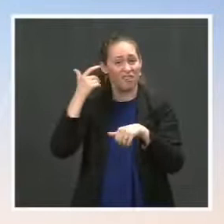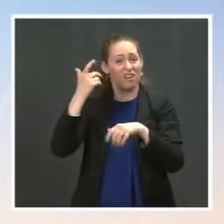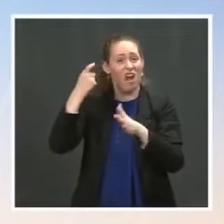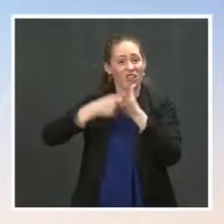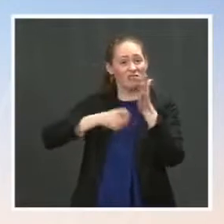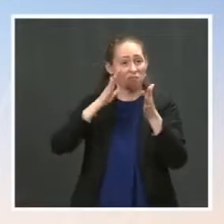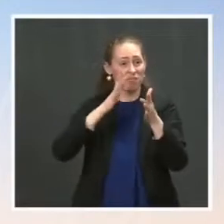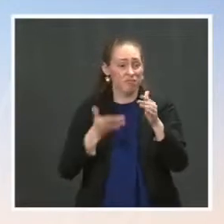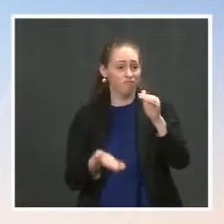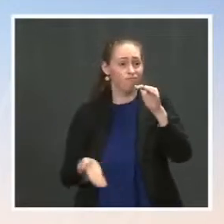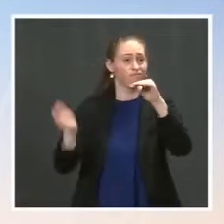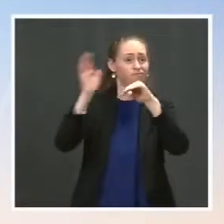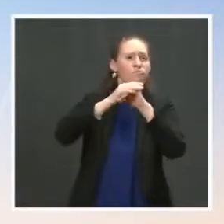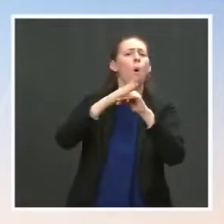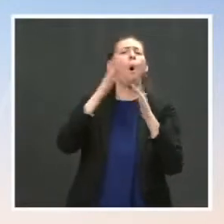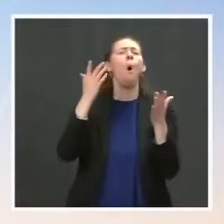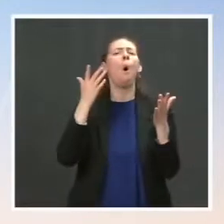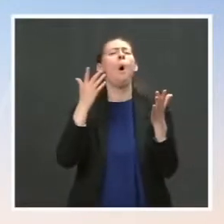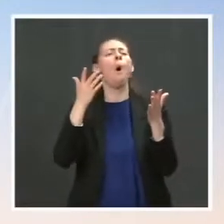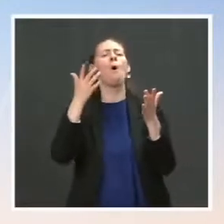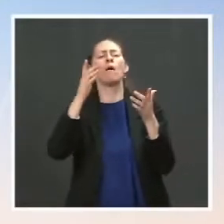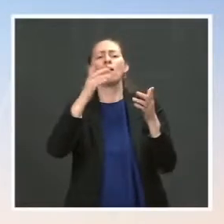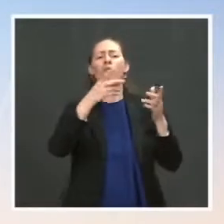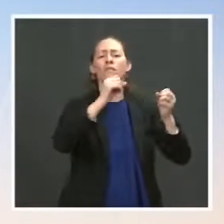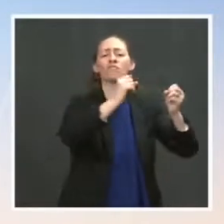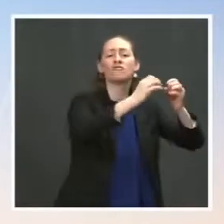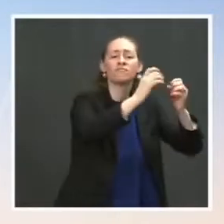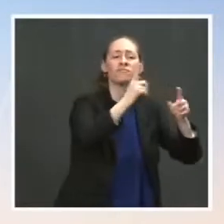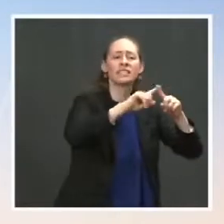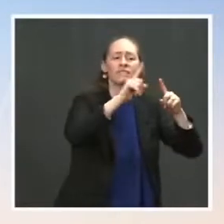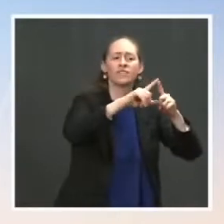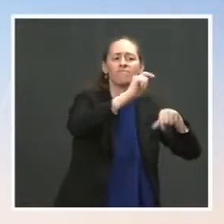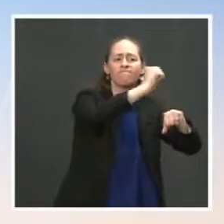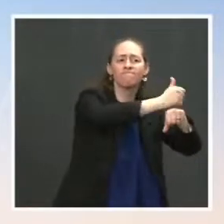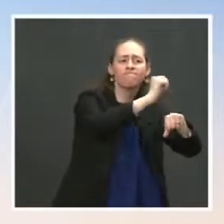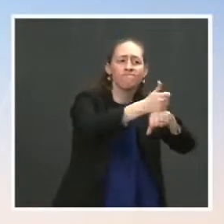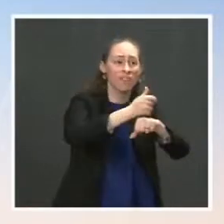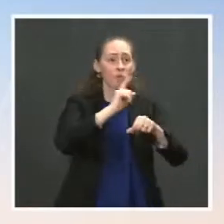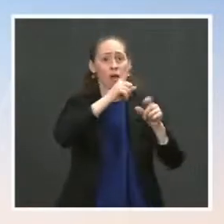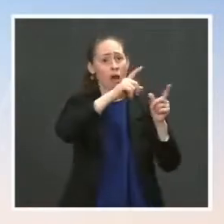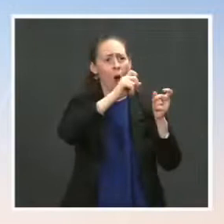draining pandemic response elsewhere? No, that is not what our concern is.